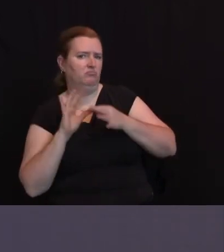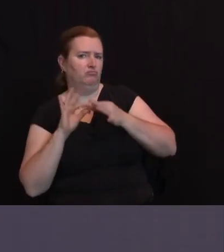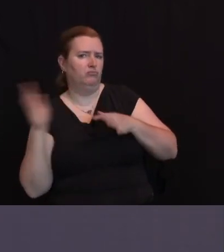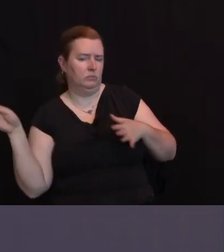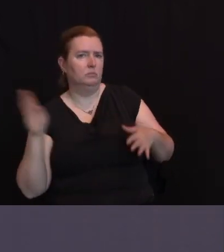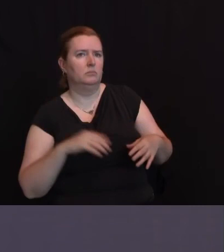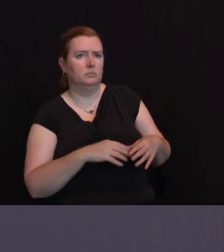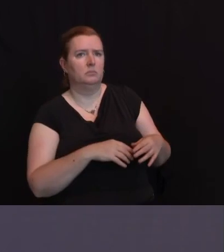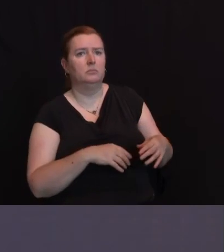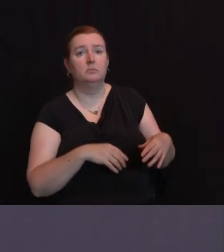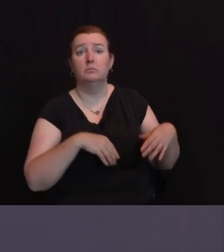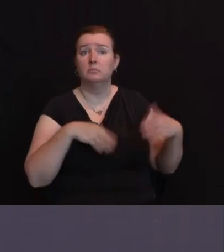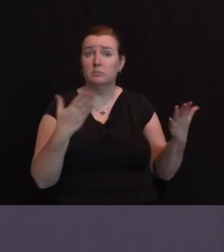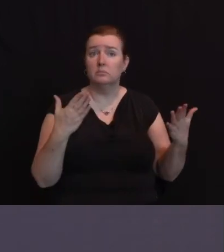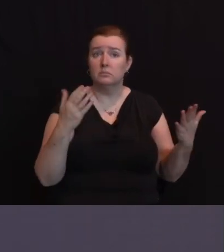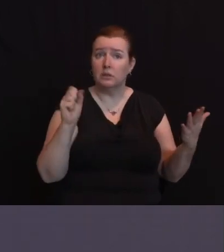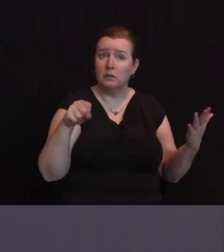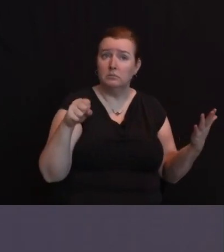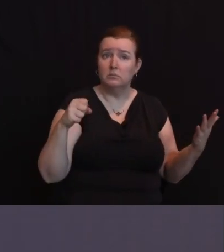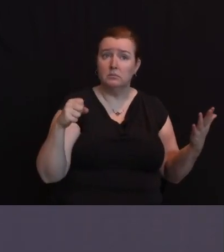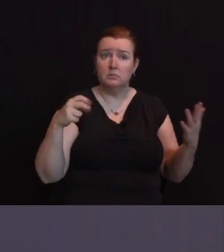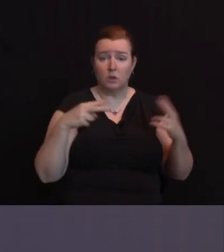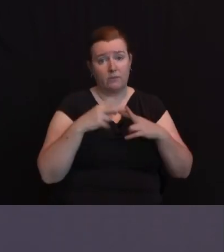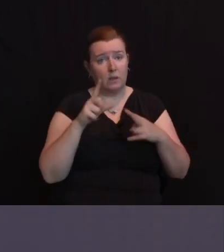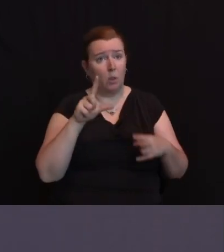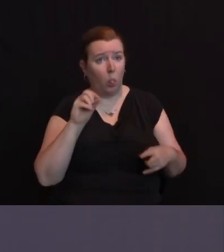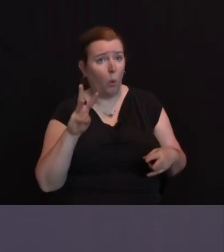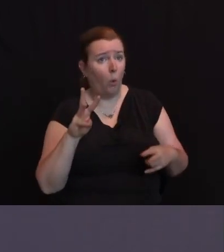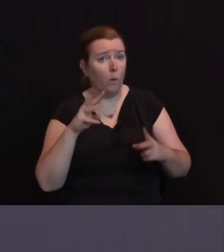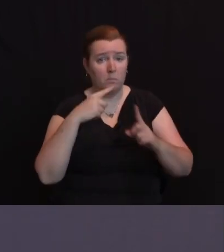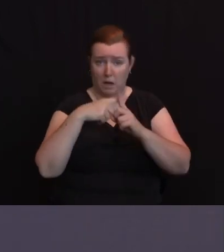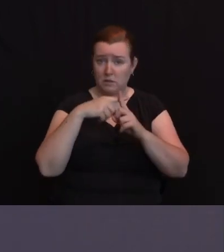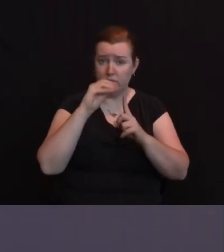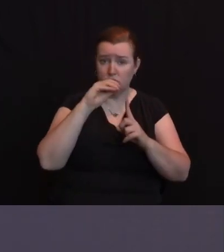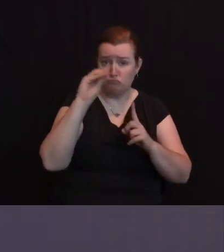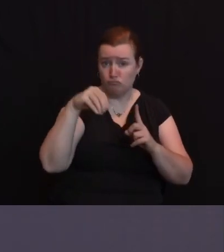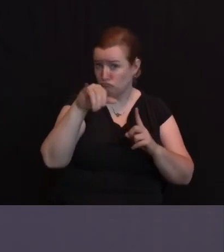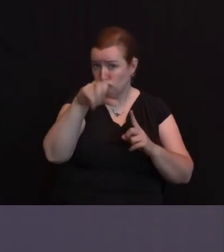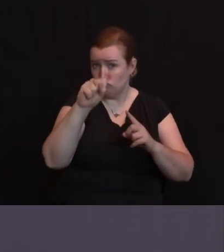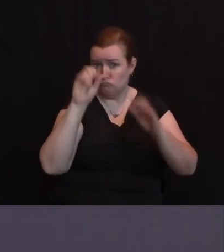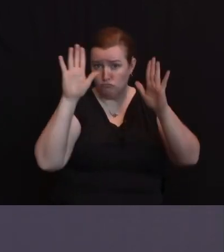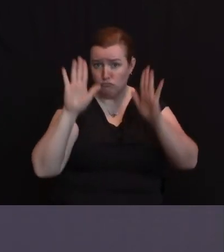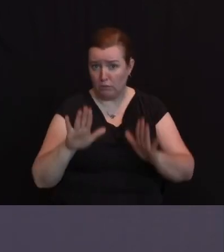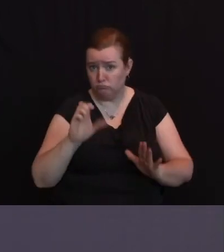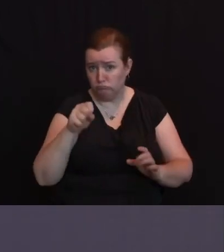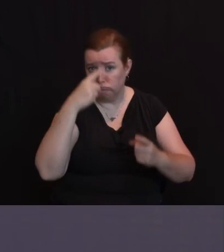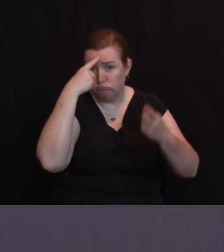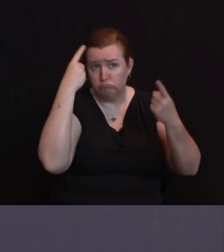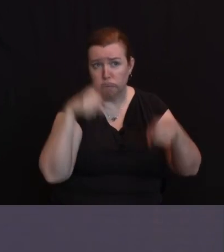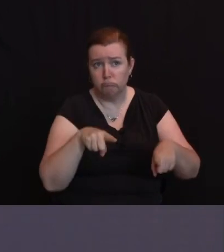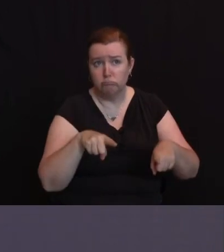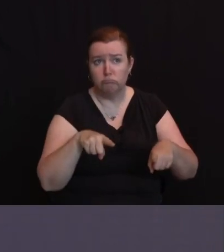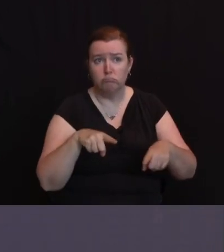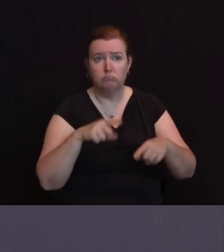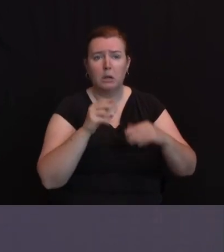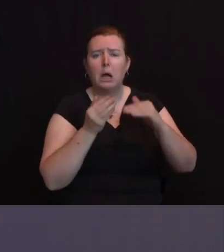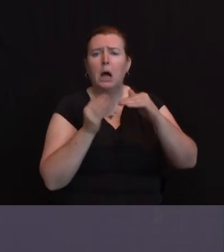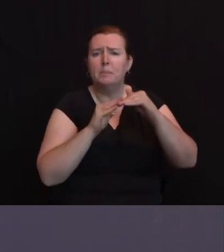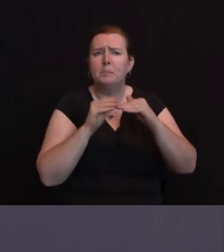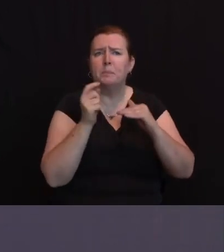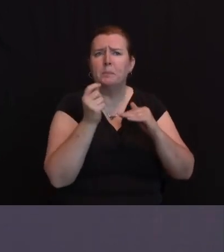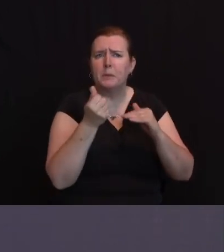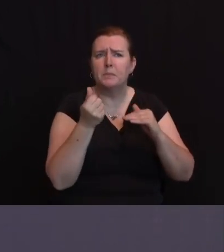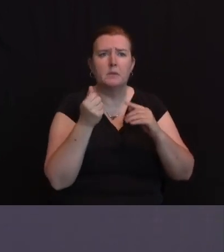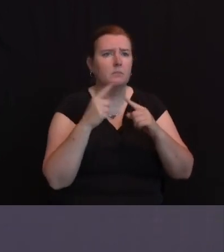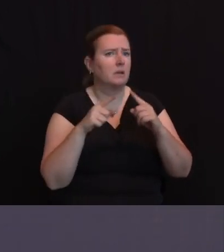have one of the lowest spot positivity rates in the country. Even though it's up over the past couple of days, it's still